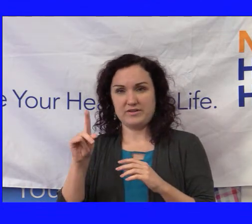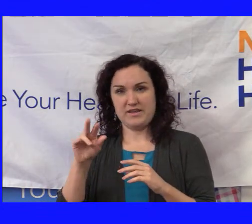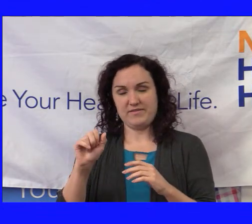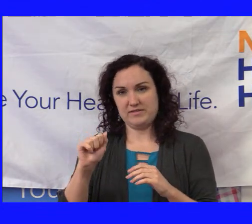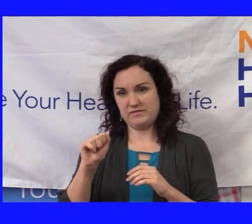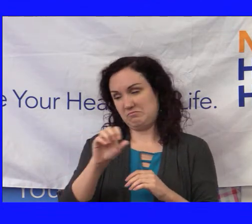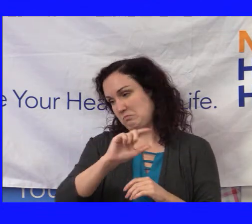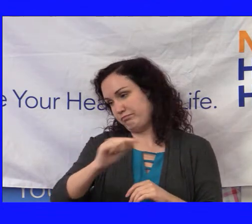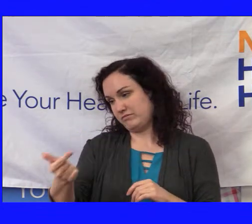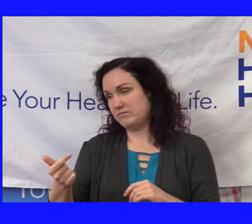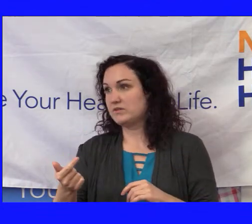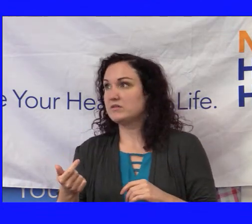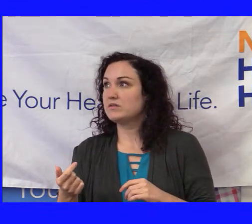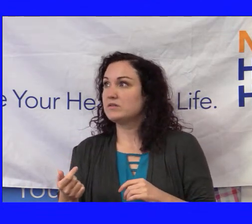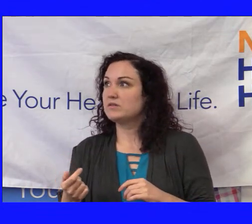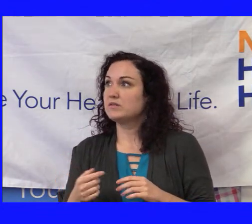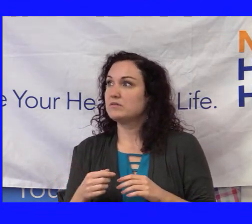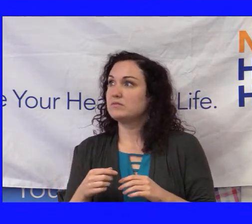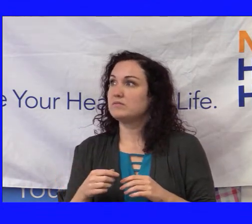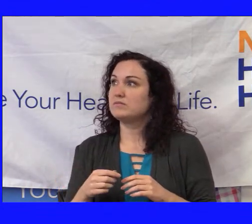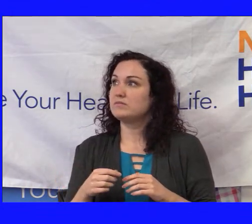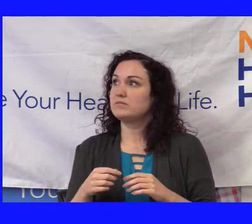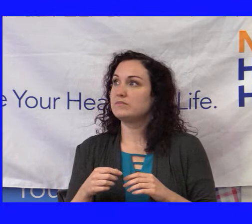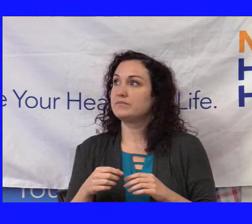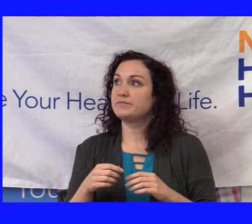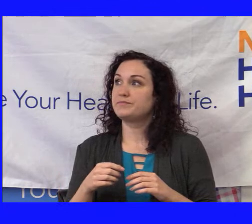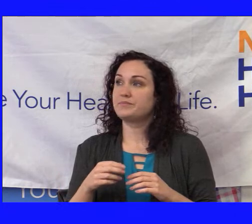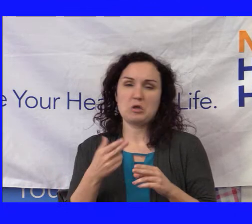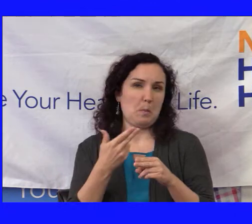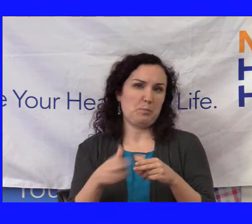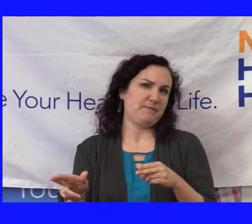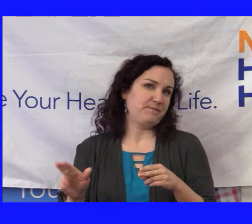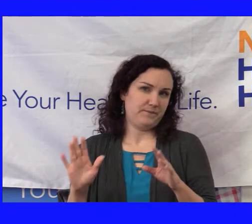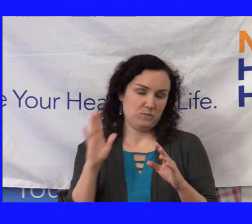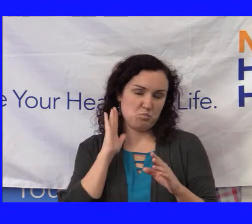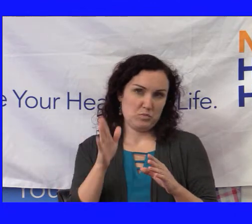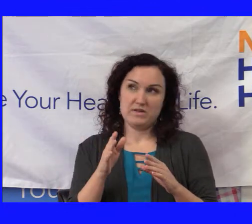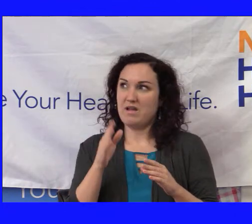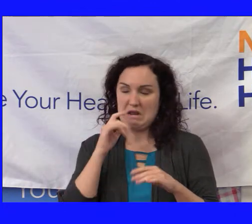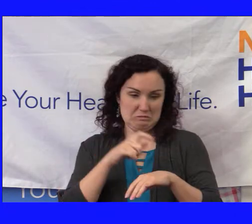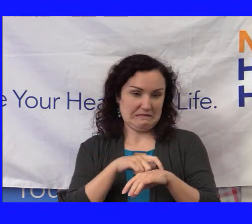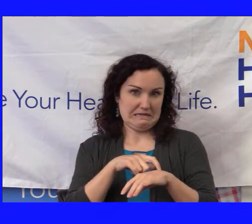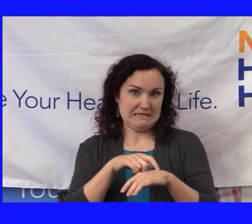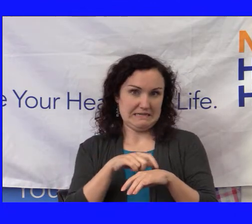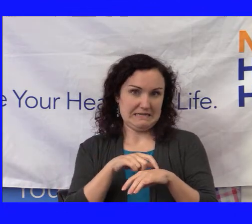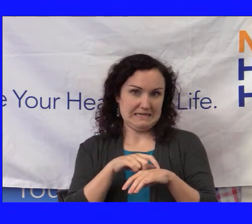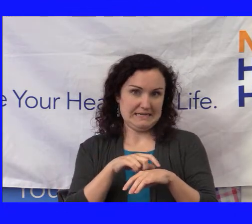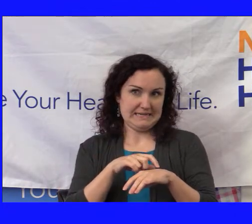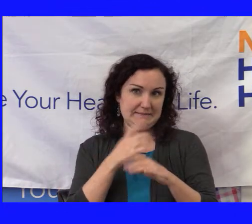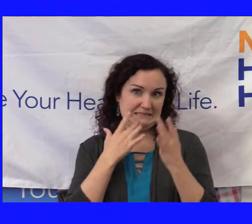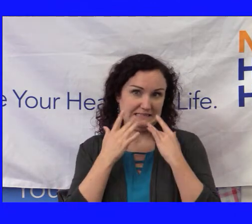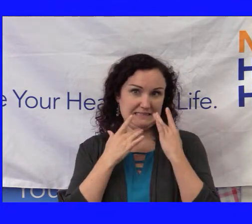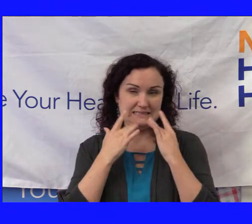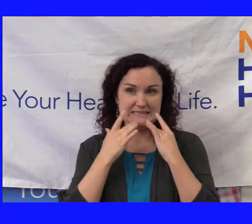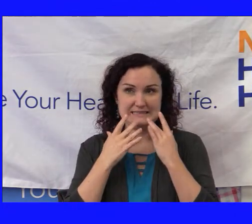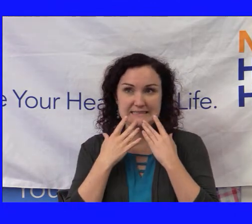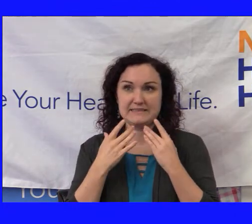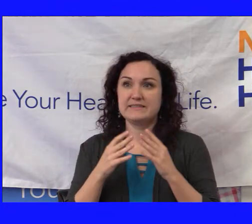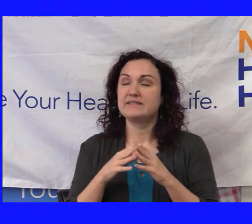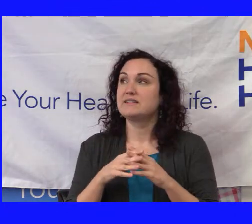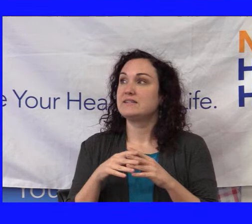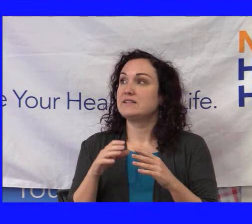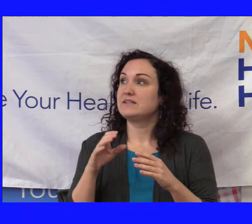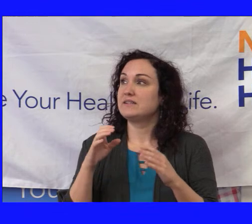interruption. Sure, no problem. So very briefly, because I know we are pressed for time, but the Equity and